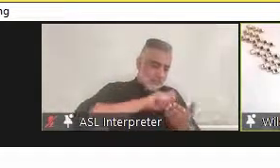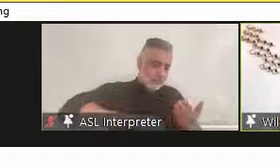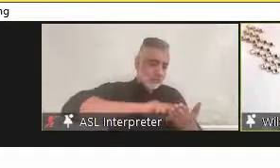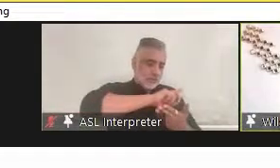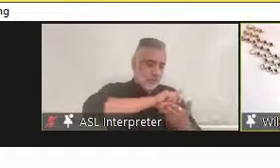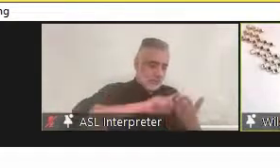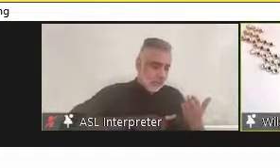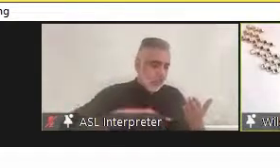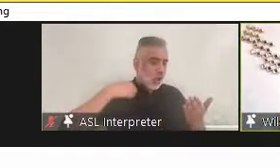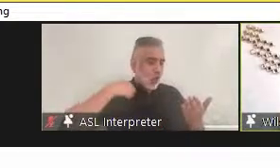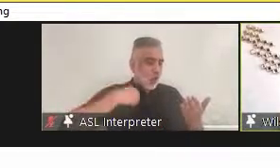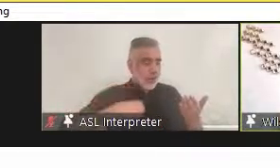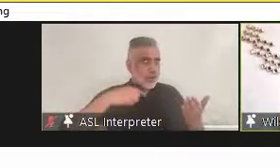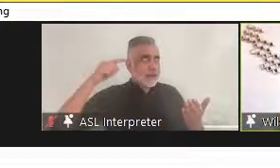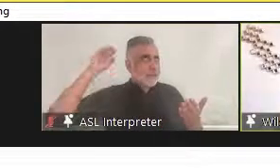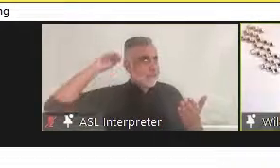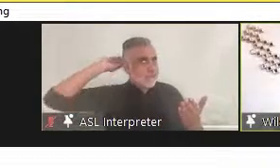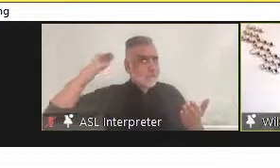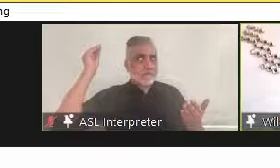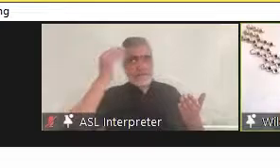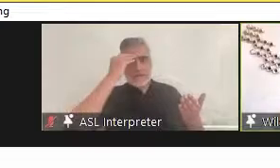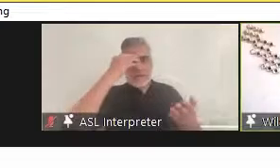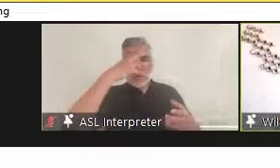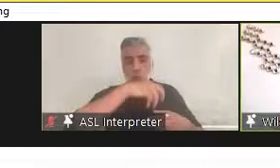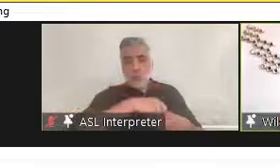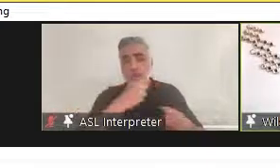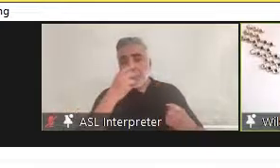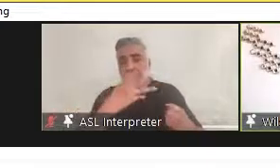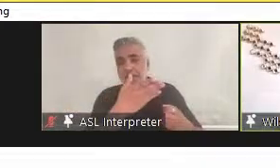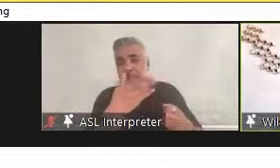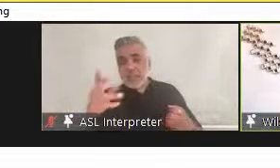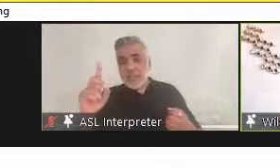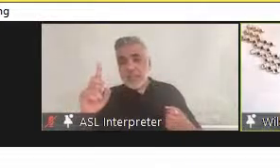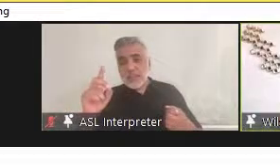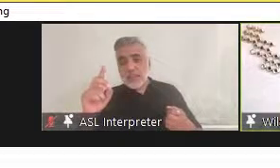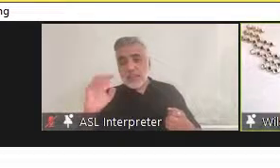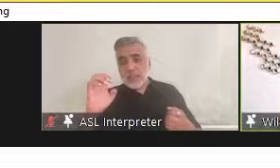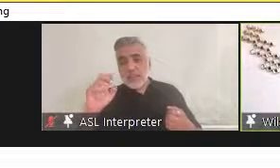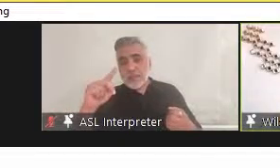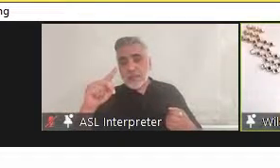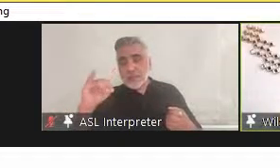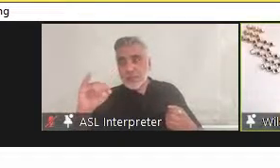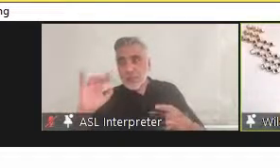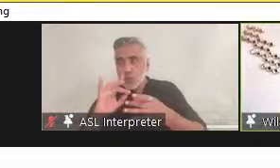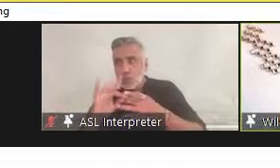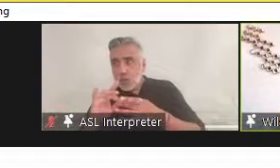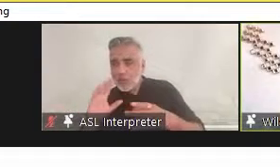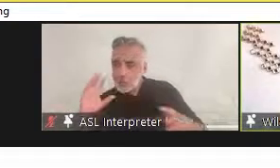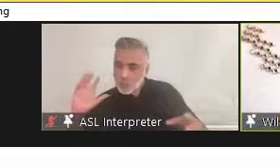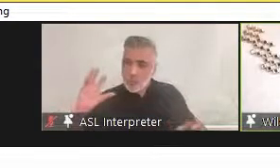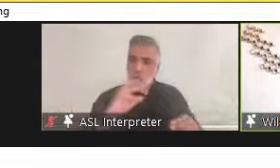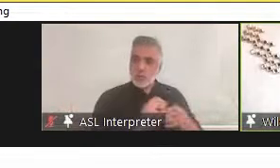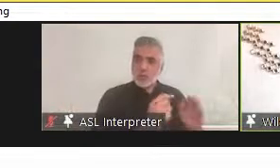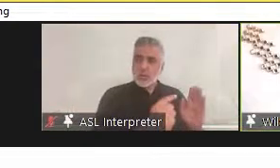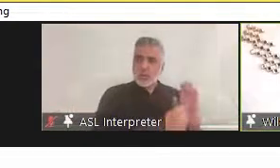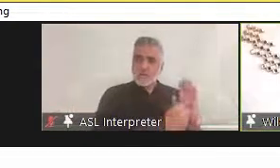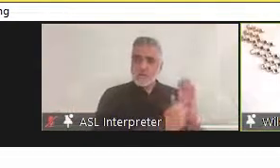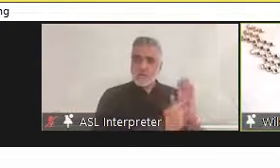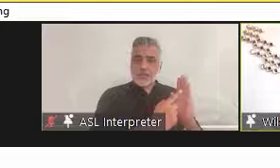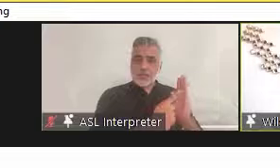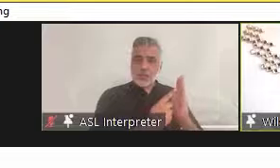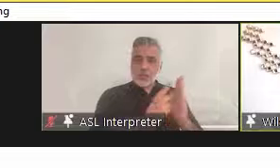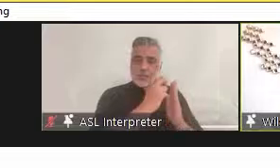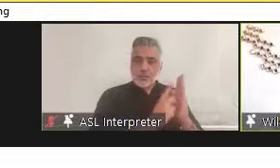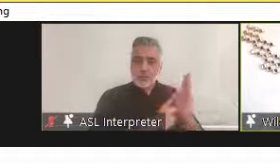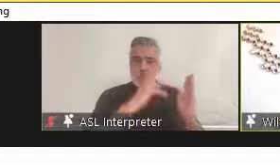deliberately included many of the things that Deepti talked about, and came